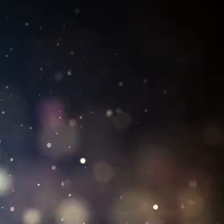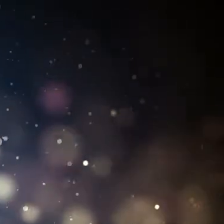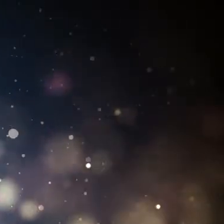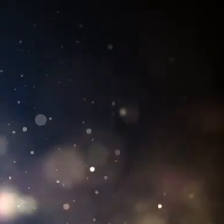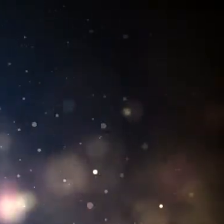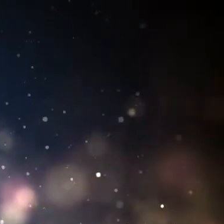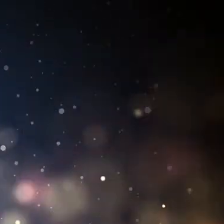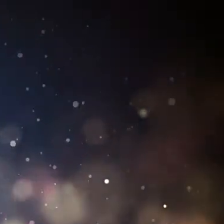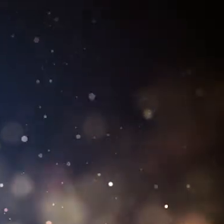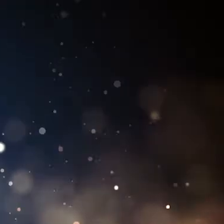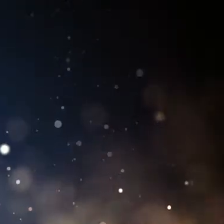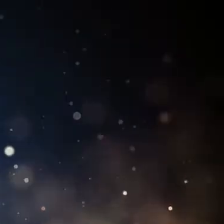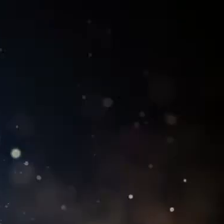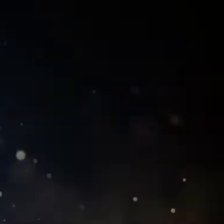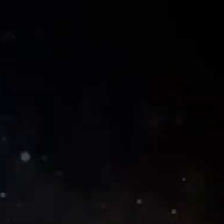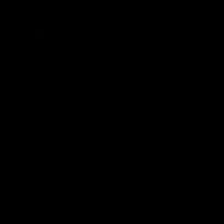Thank you.